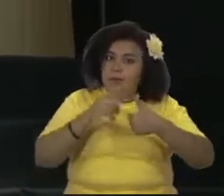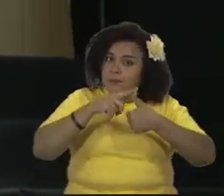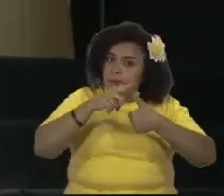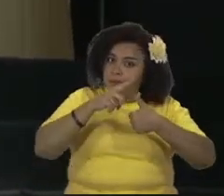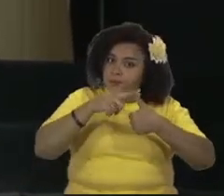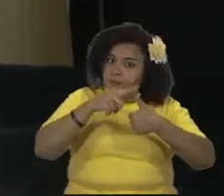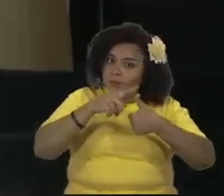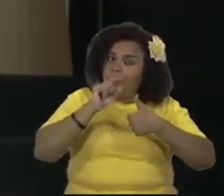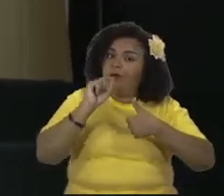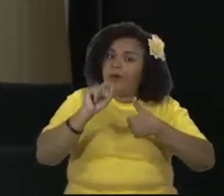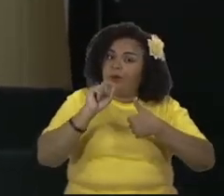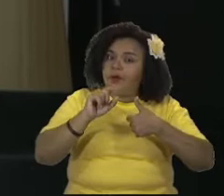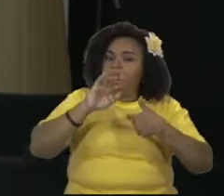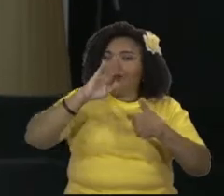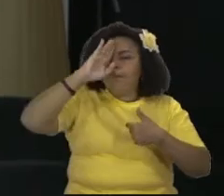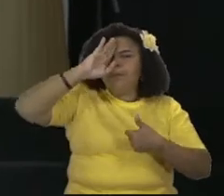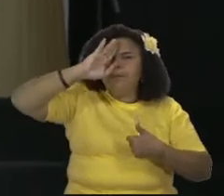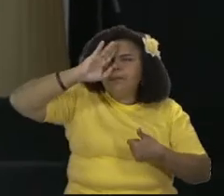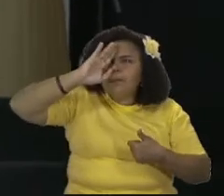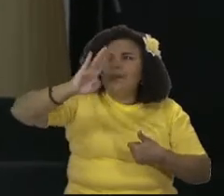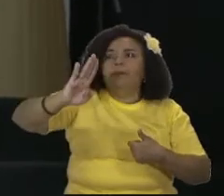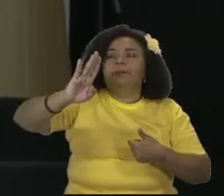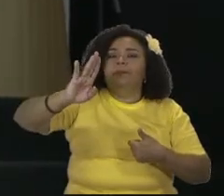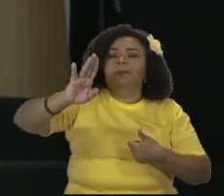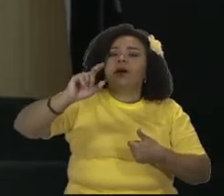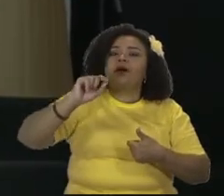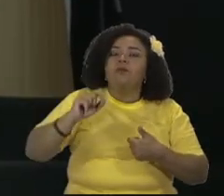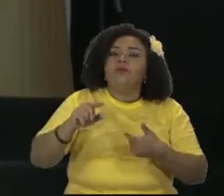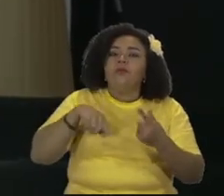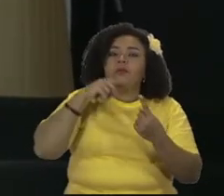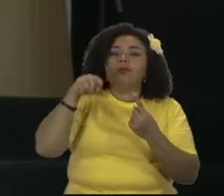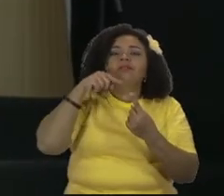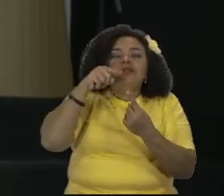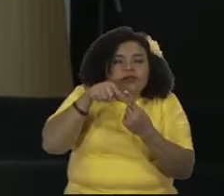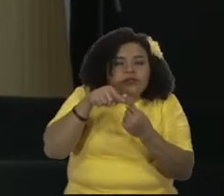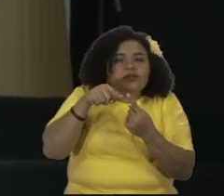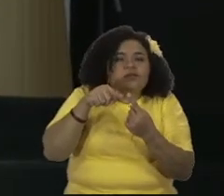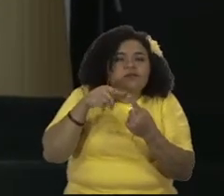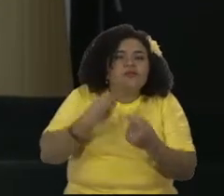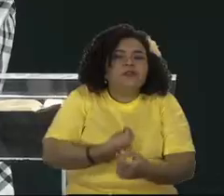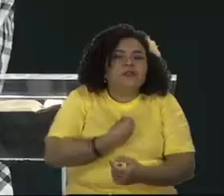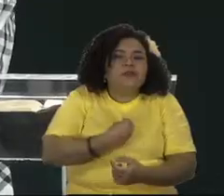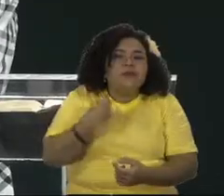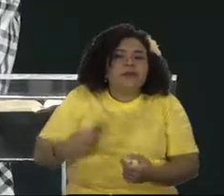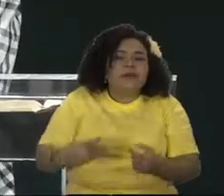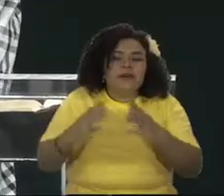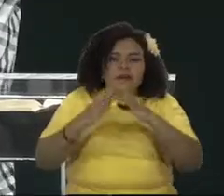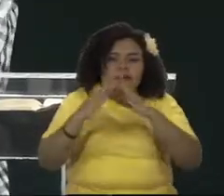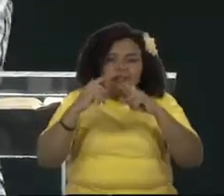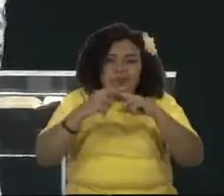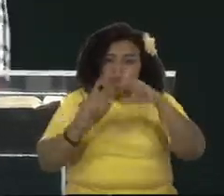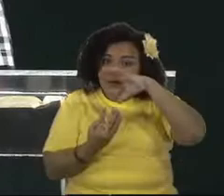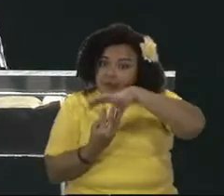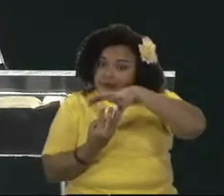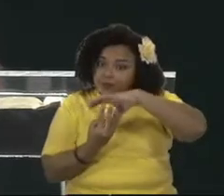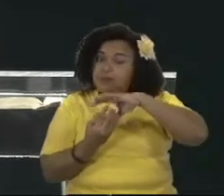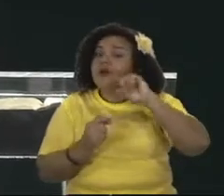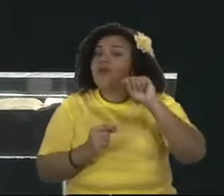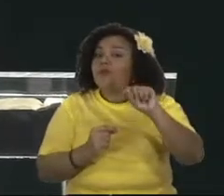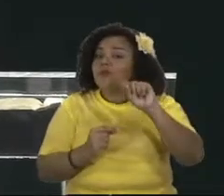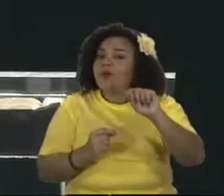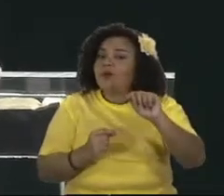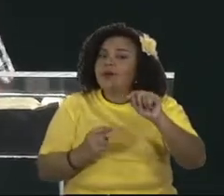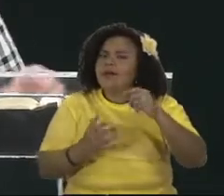that our number one priority as a church, and you as a member of